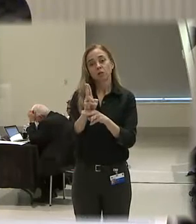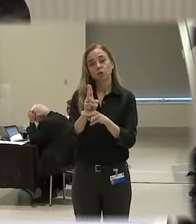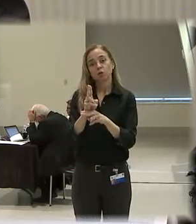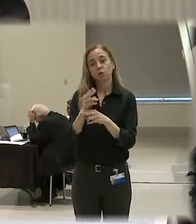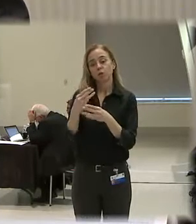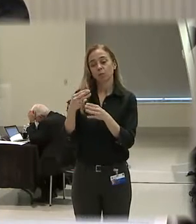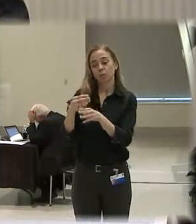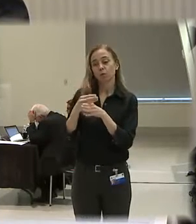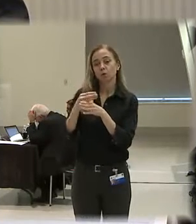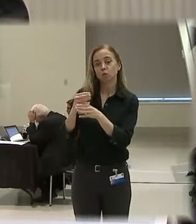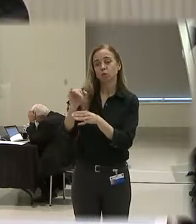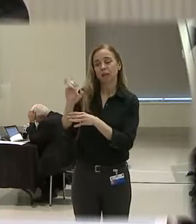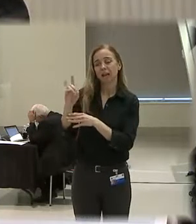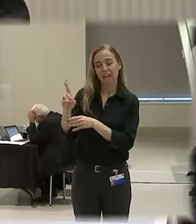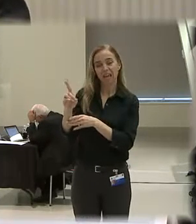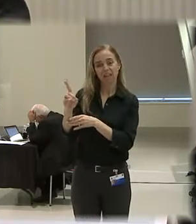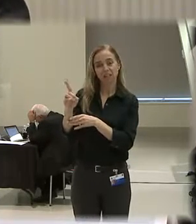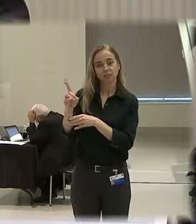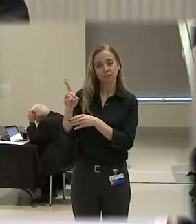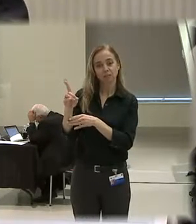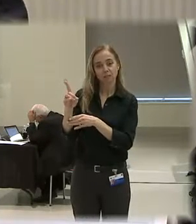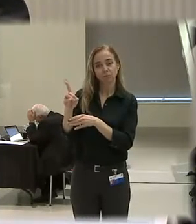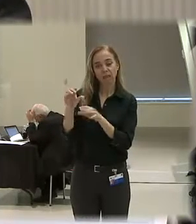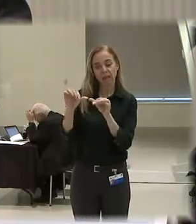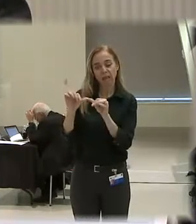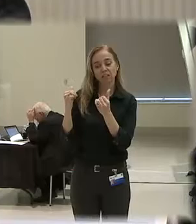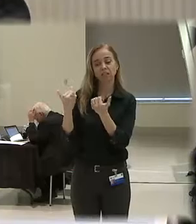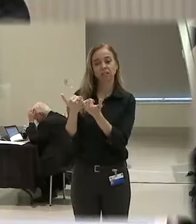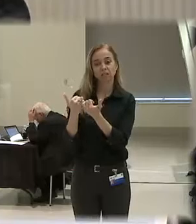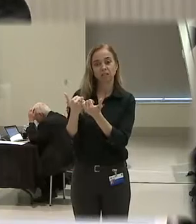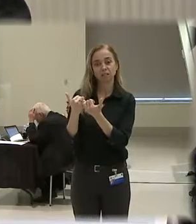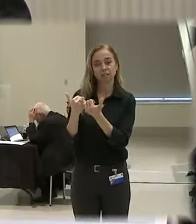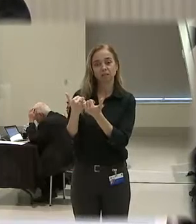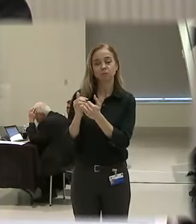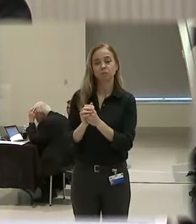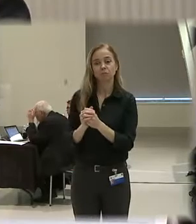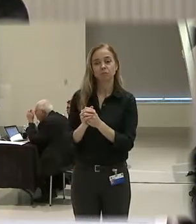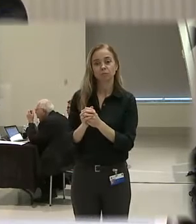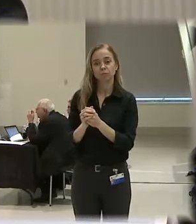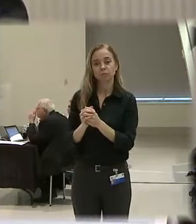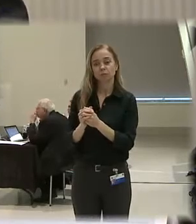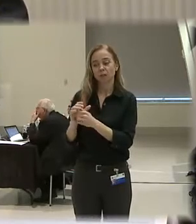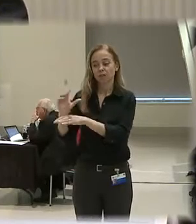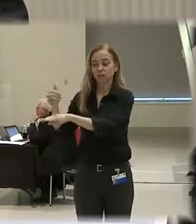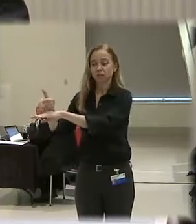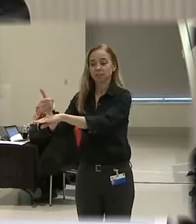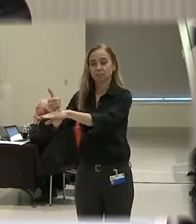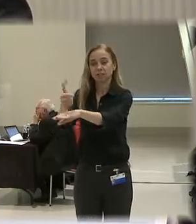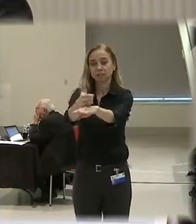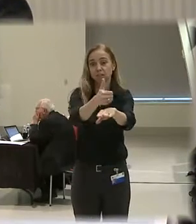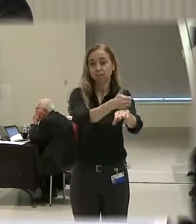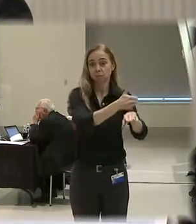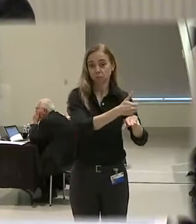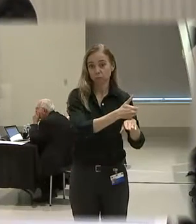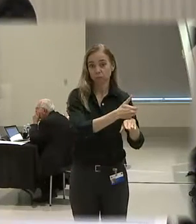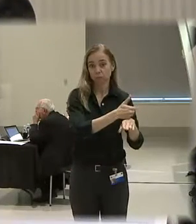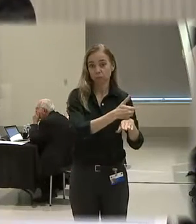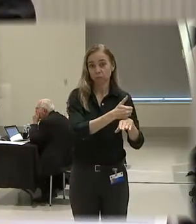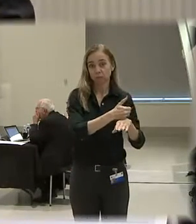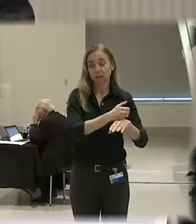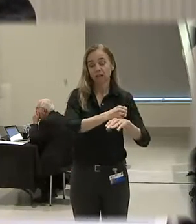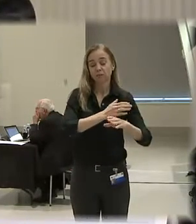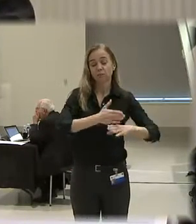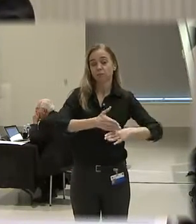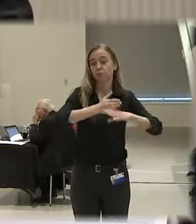as force protection or force projection. And if they are put into a skirmish line position, that they use it as a blocking